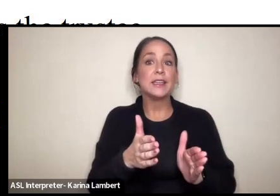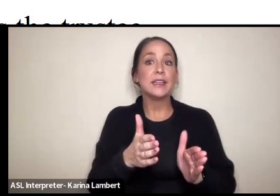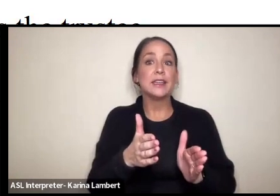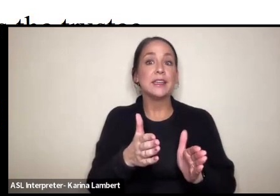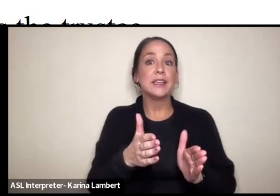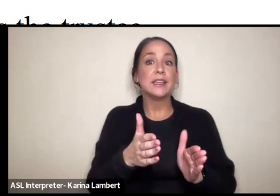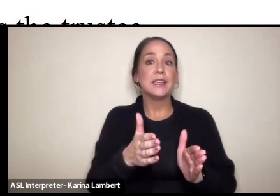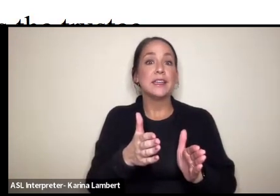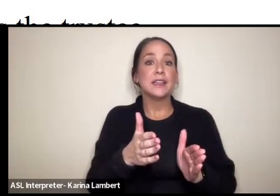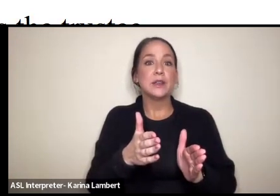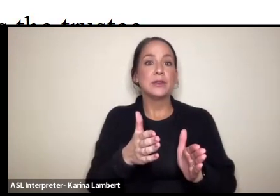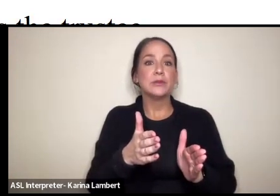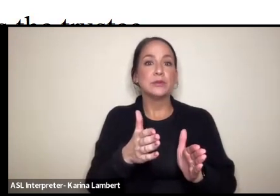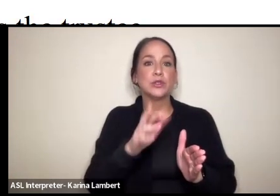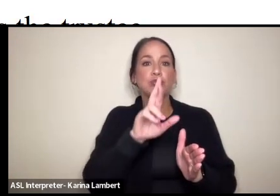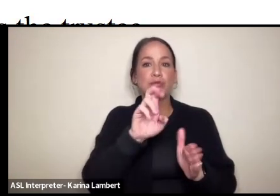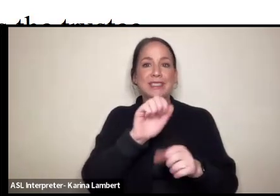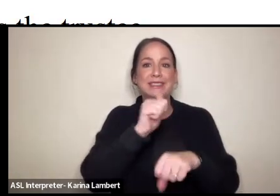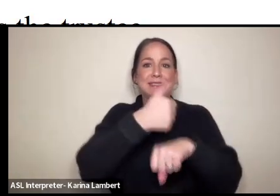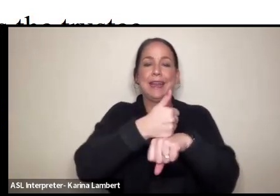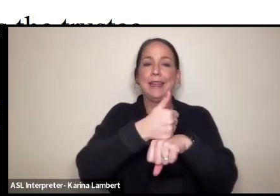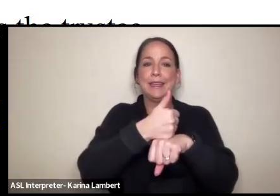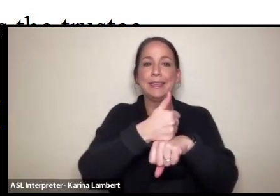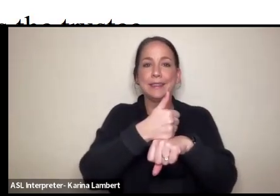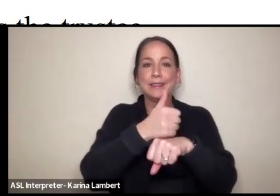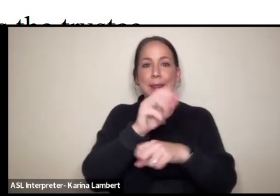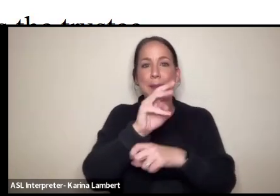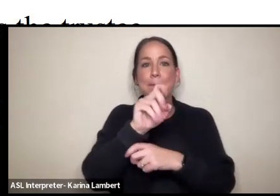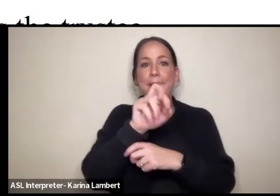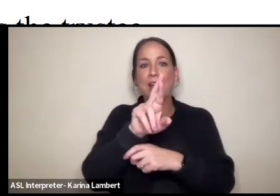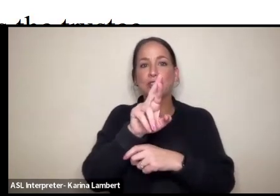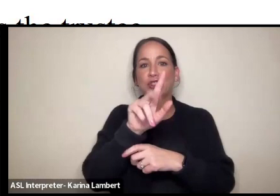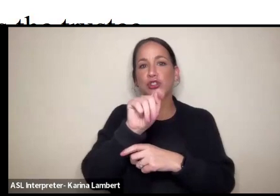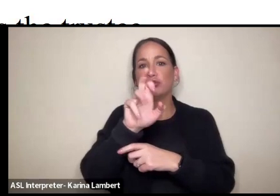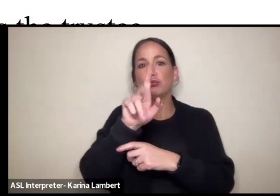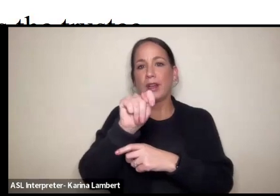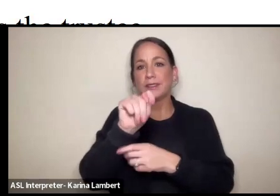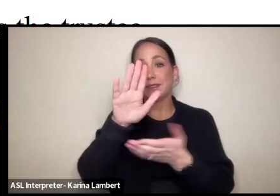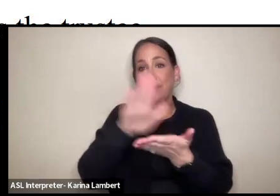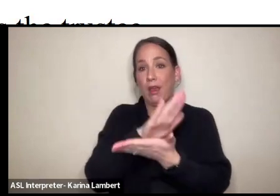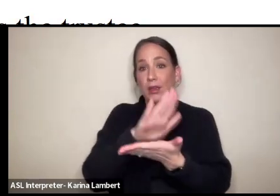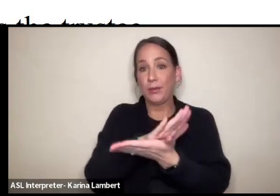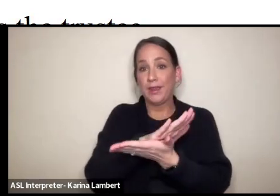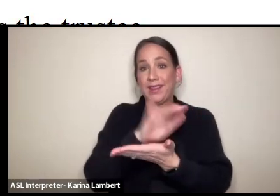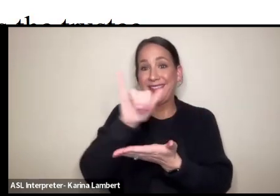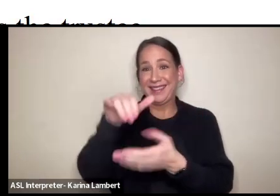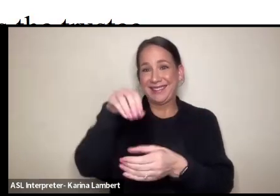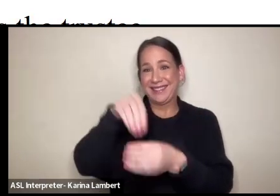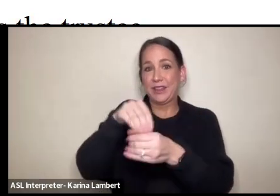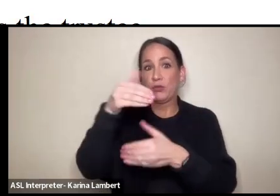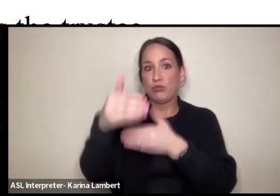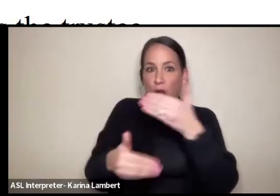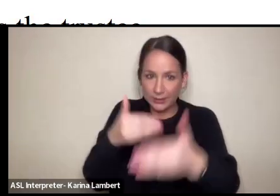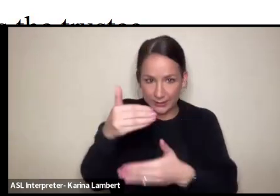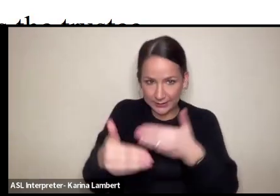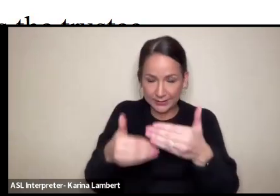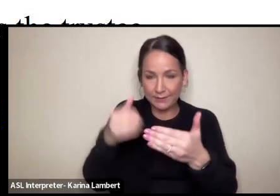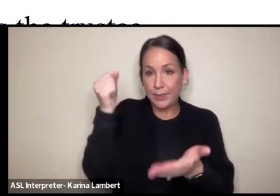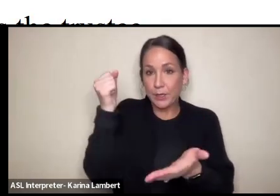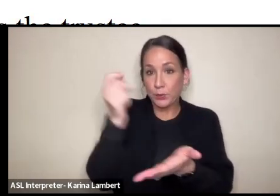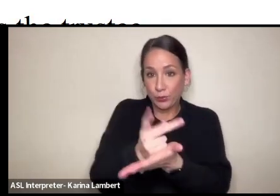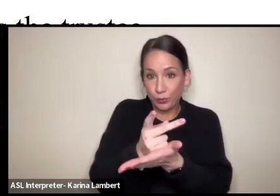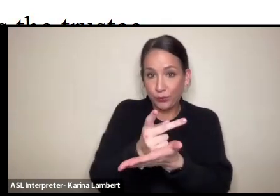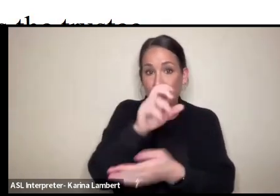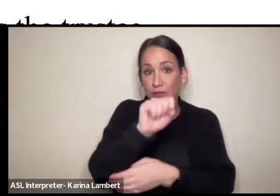trust document. That document is in the process of being approved by Social Security and